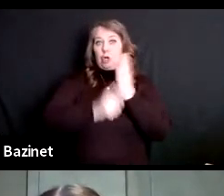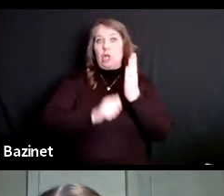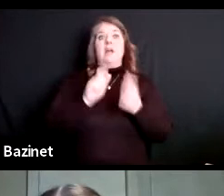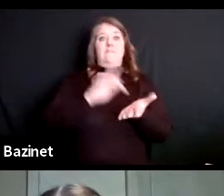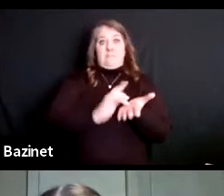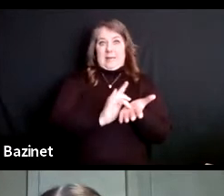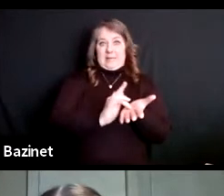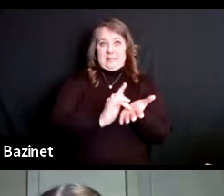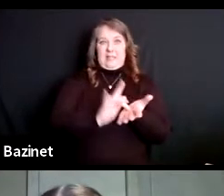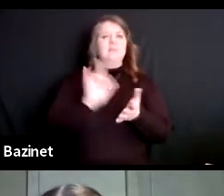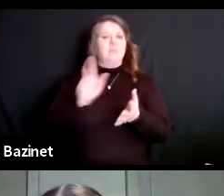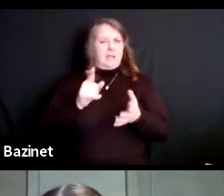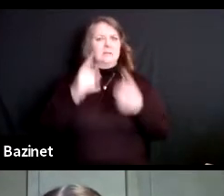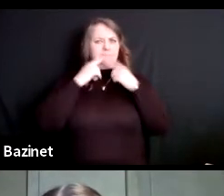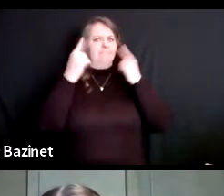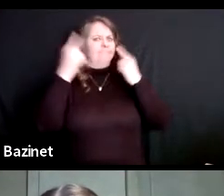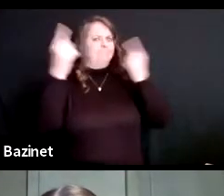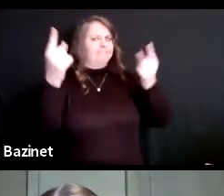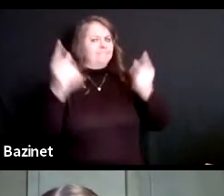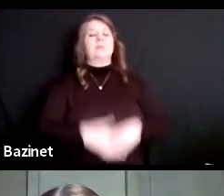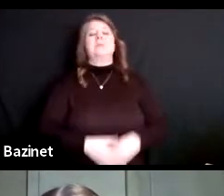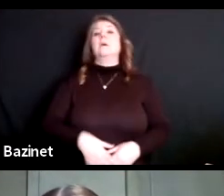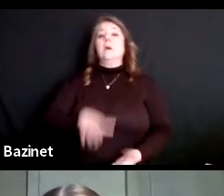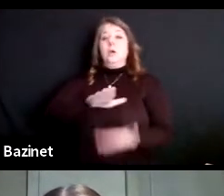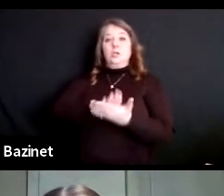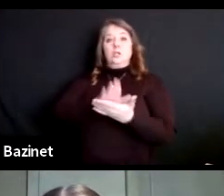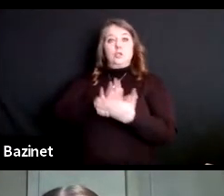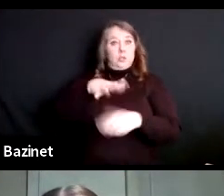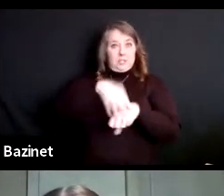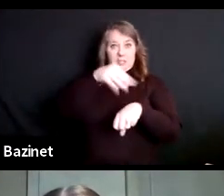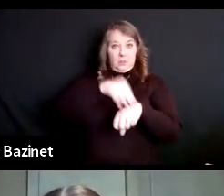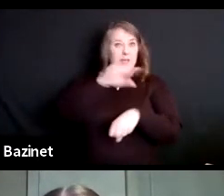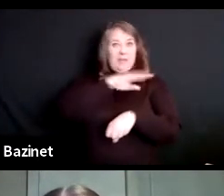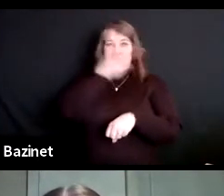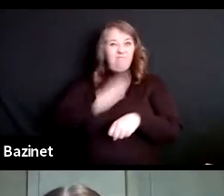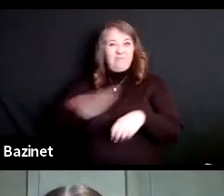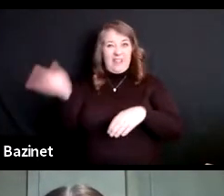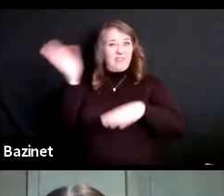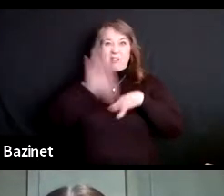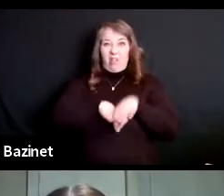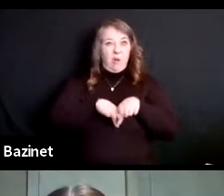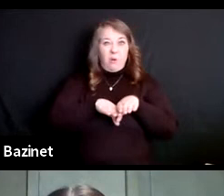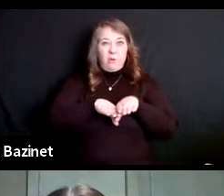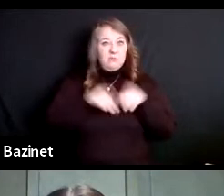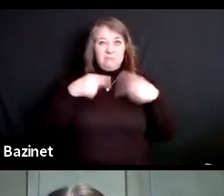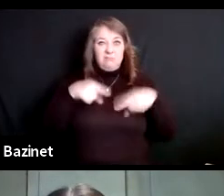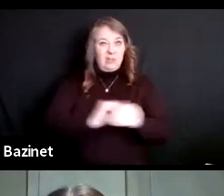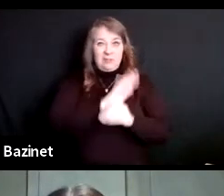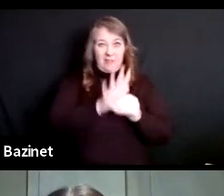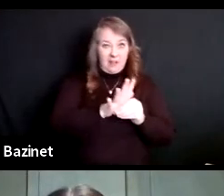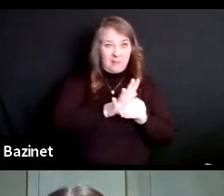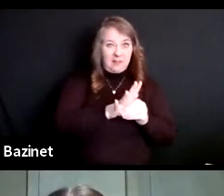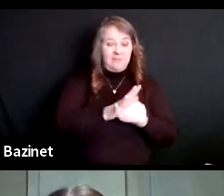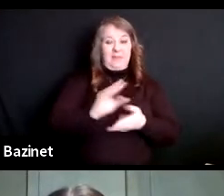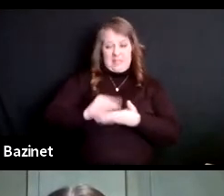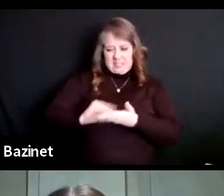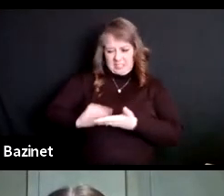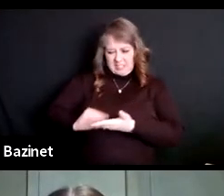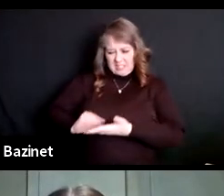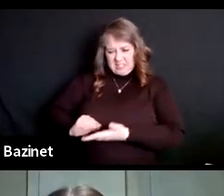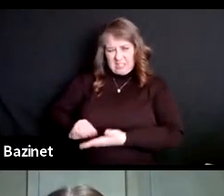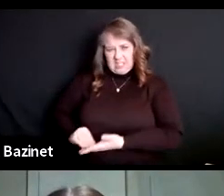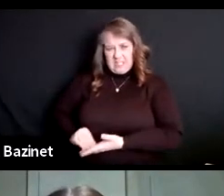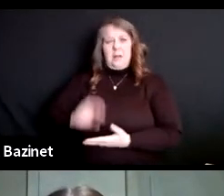peer-reviewed journal. Schools in Sweden never closed during the pandemic, and data was taken from March to June of